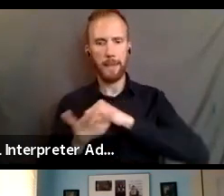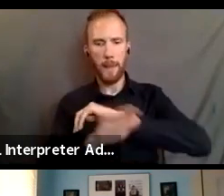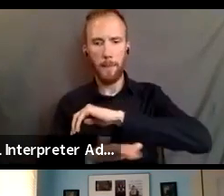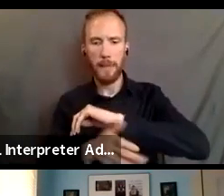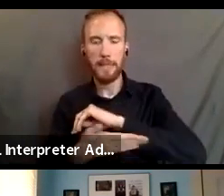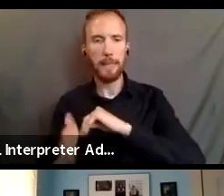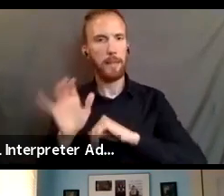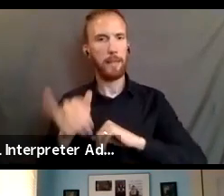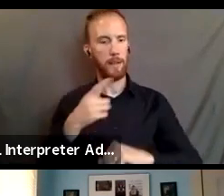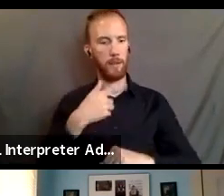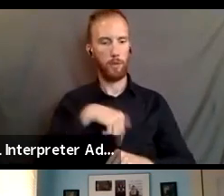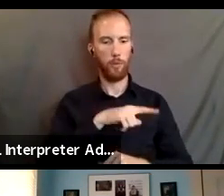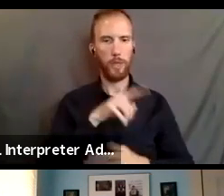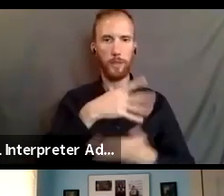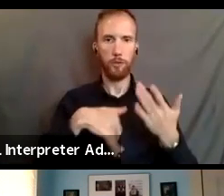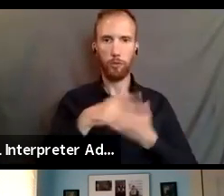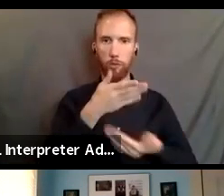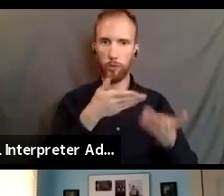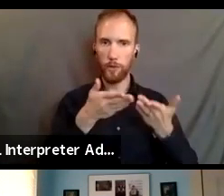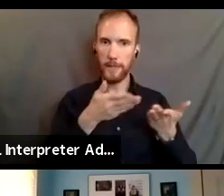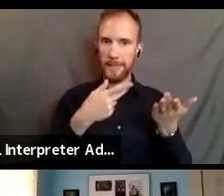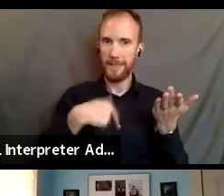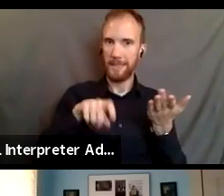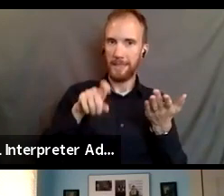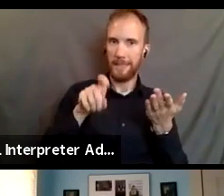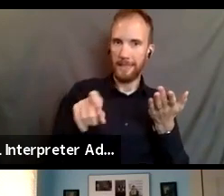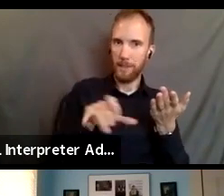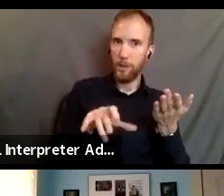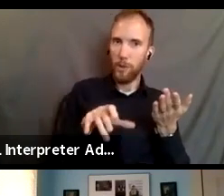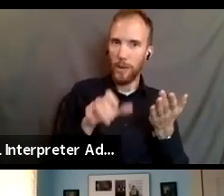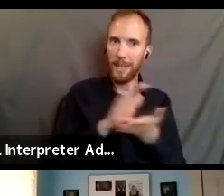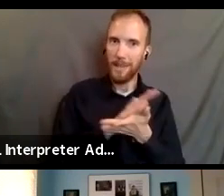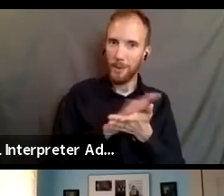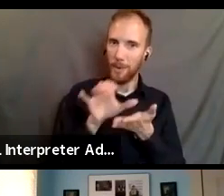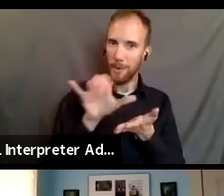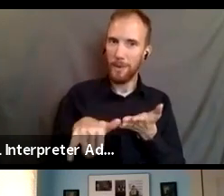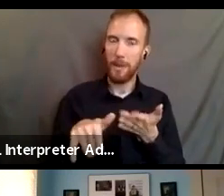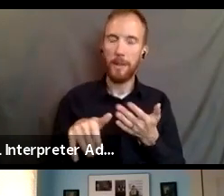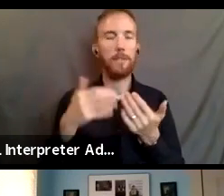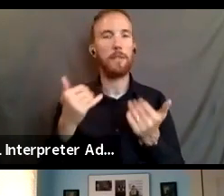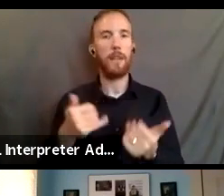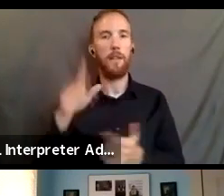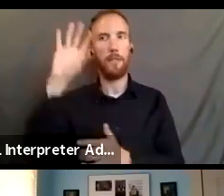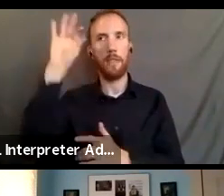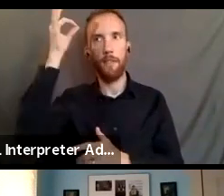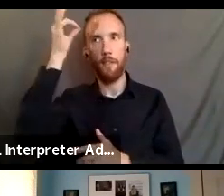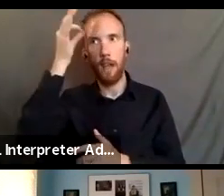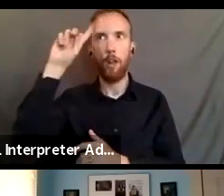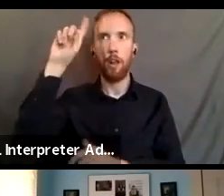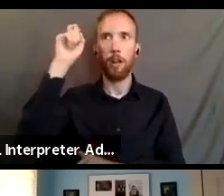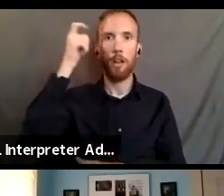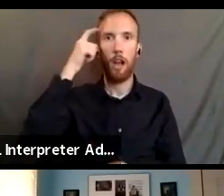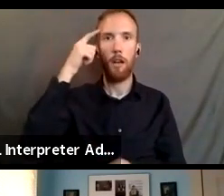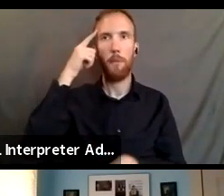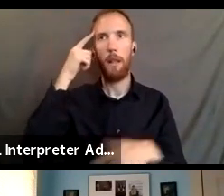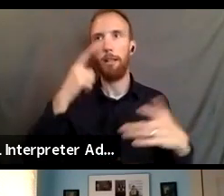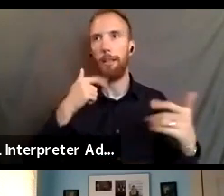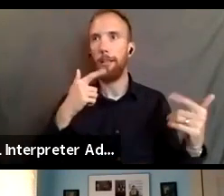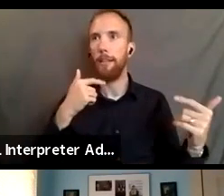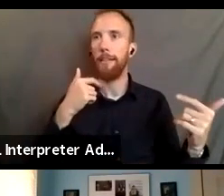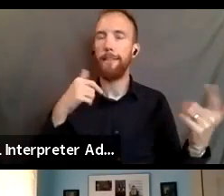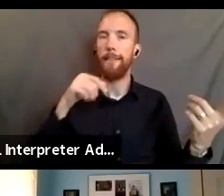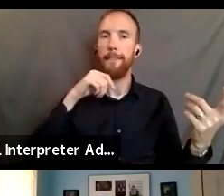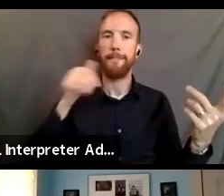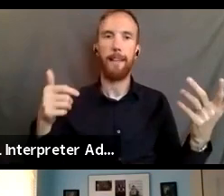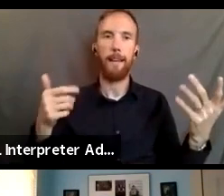services that schools are doing and so for the federal government to be dragging their feet on funding this is